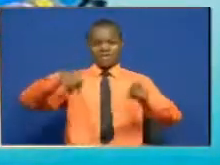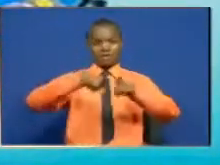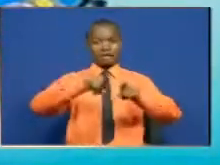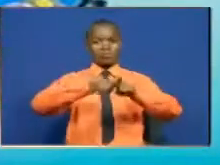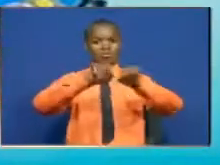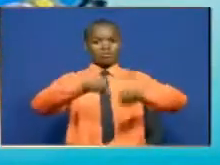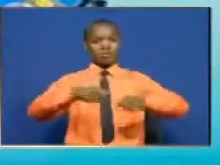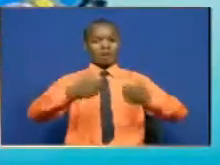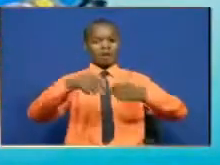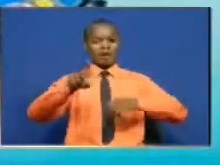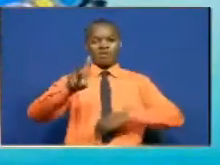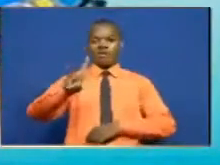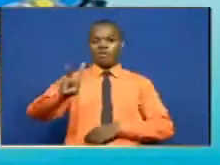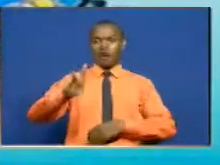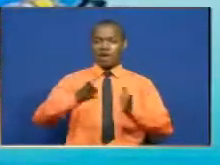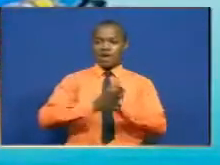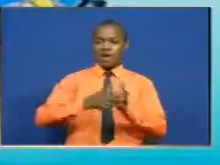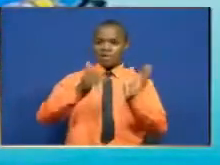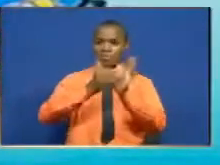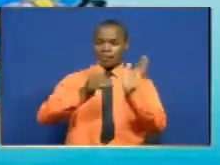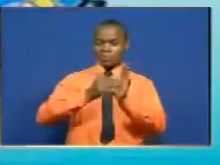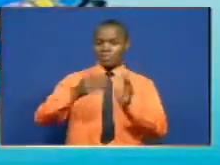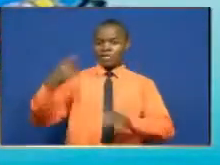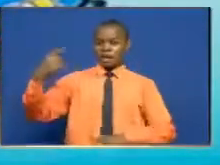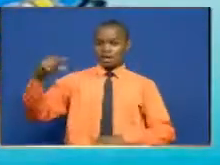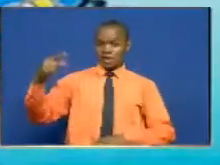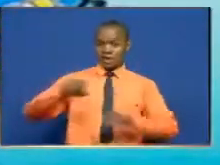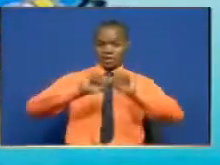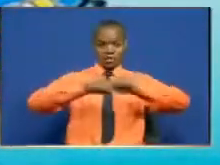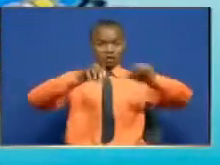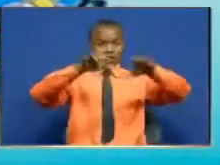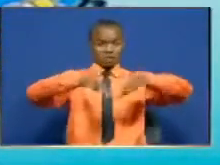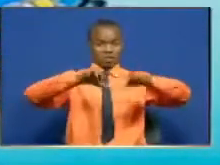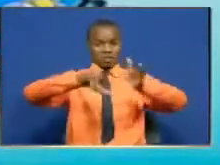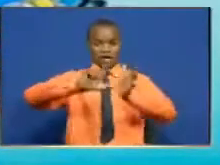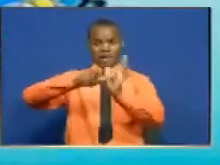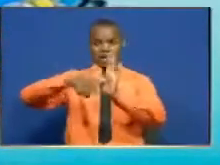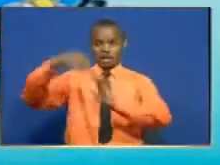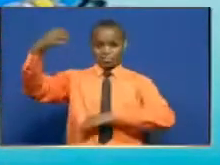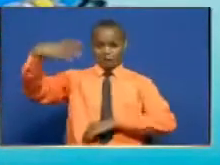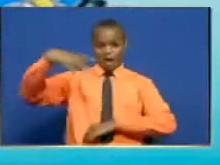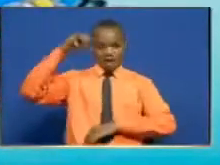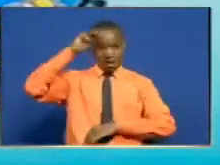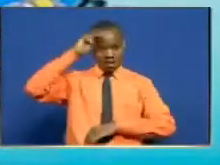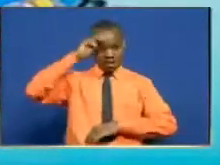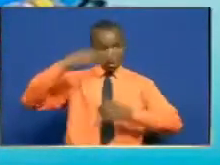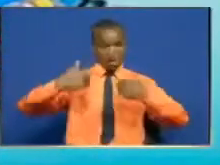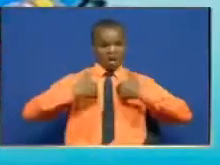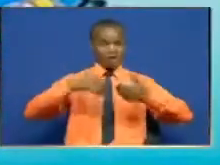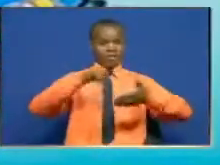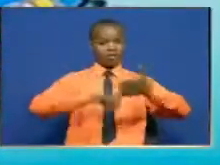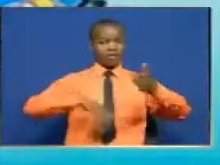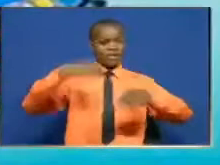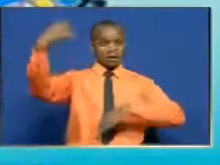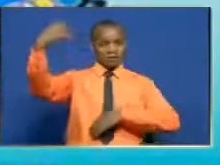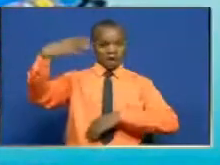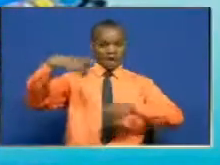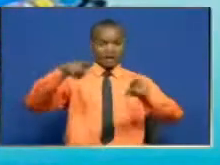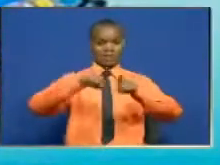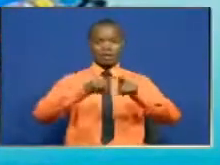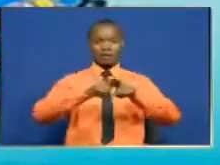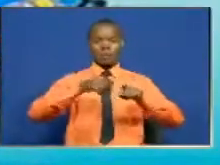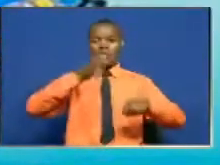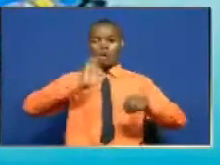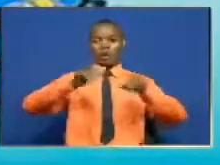Voi. In Garissa, a chance of rain accompanied by sunny intervals. Mandera will be having sunny intervals and the same in the Lake